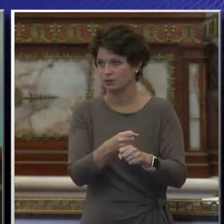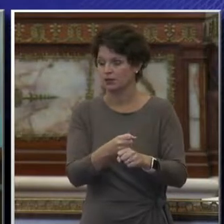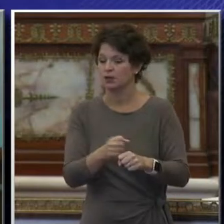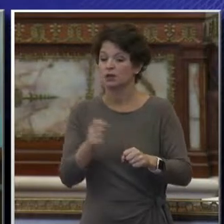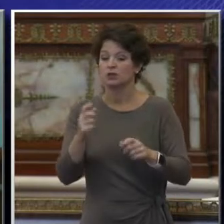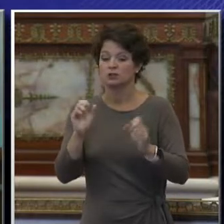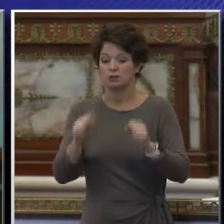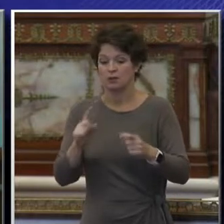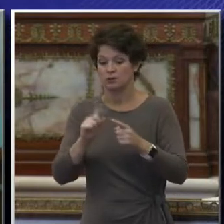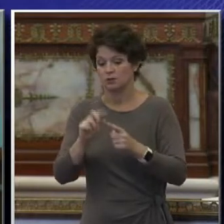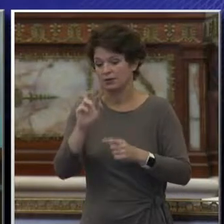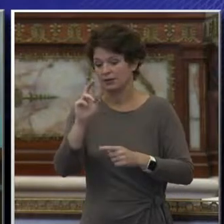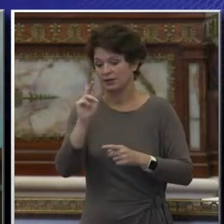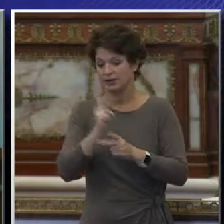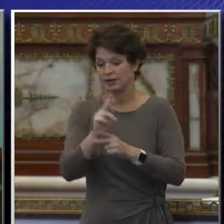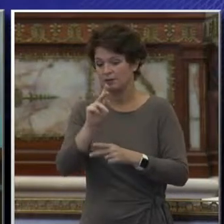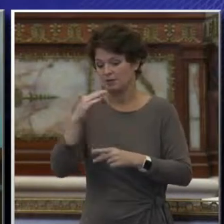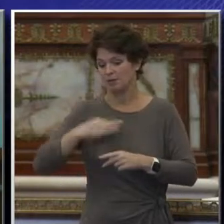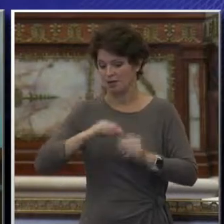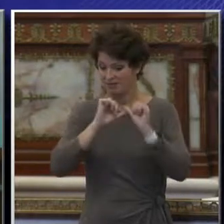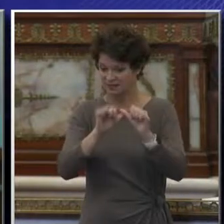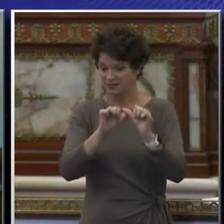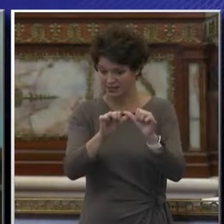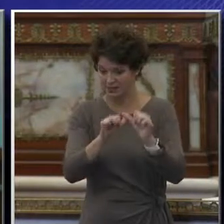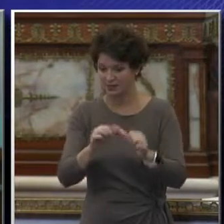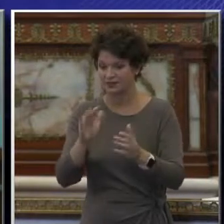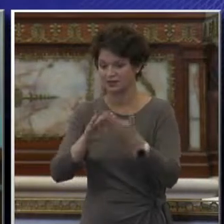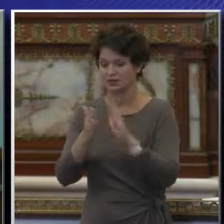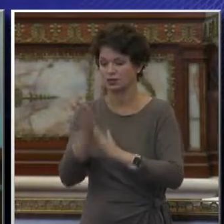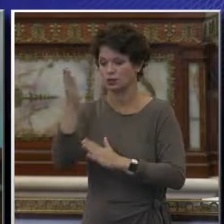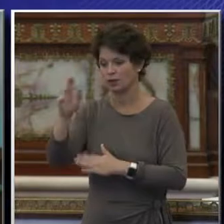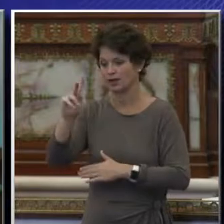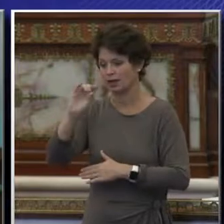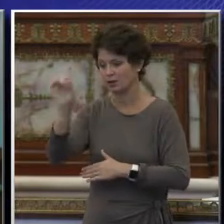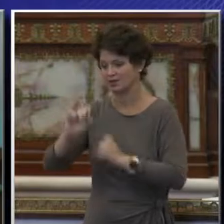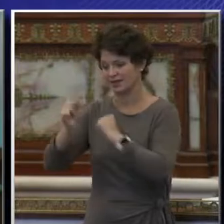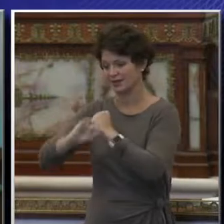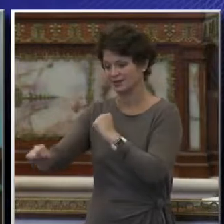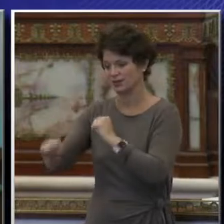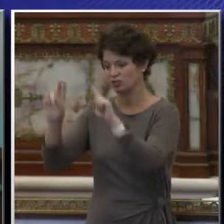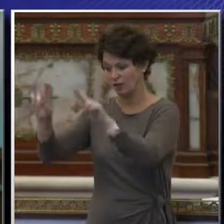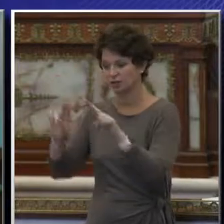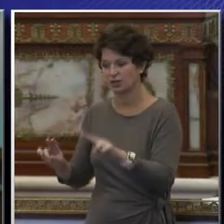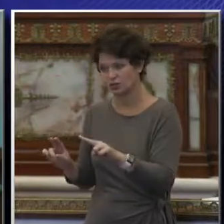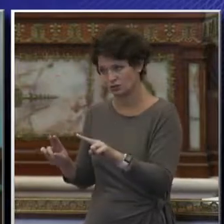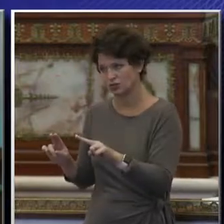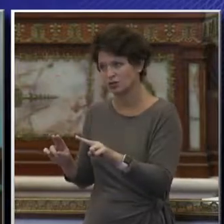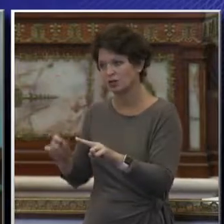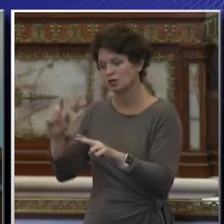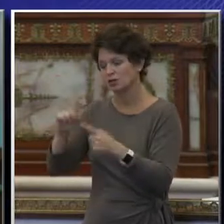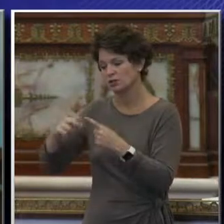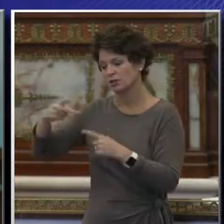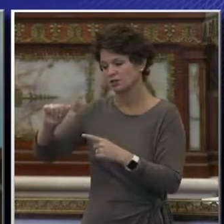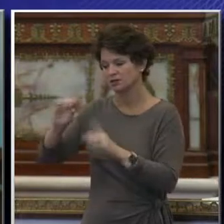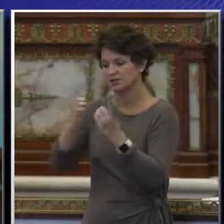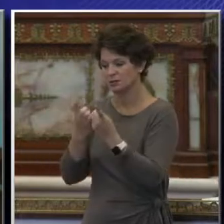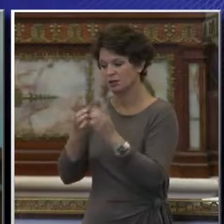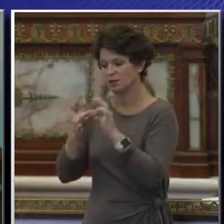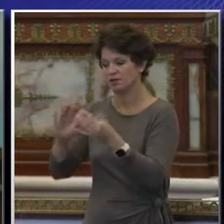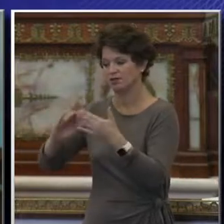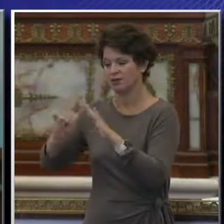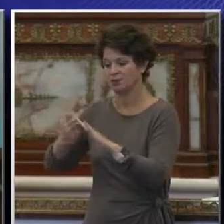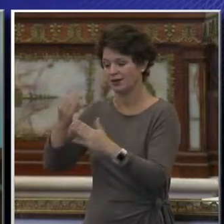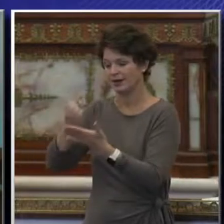In order to keep KOZ benefits in place, the city is required to submit a KOZ extension application to the Pennsylvania Department of Community